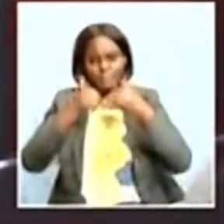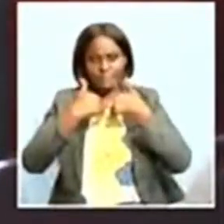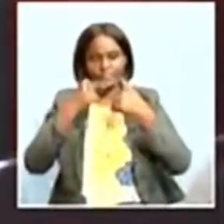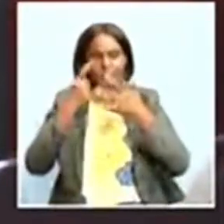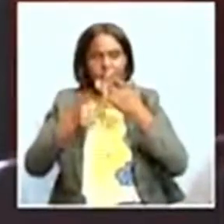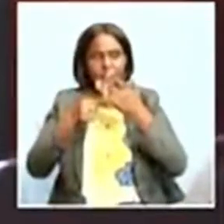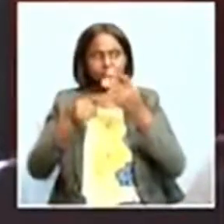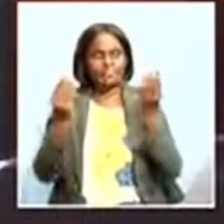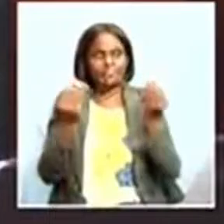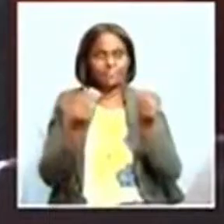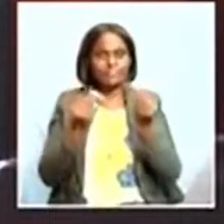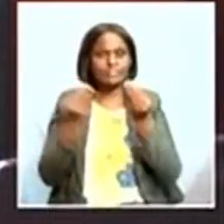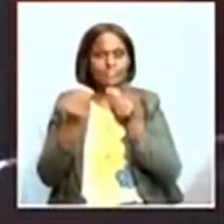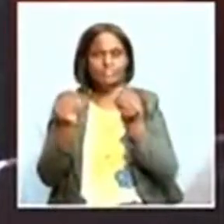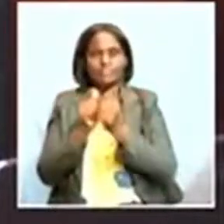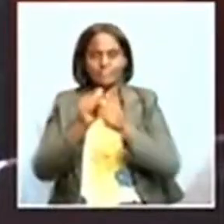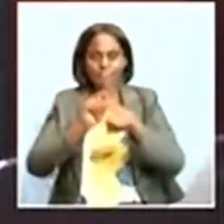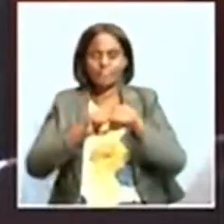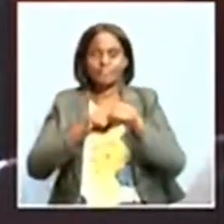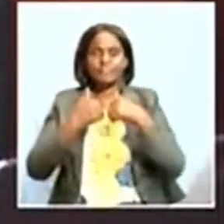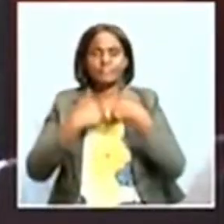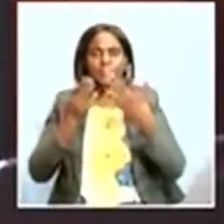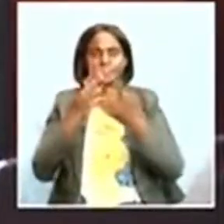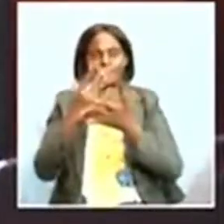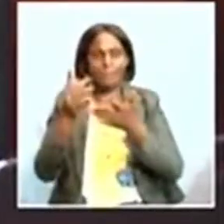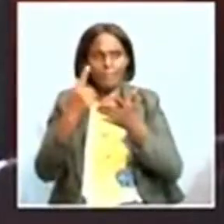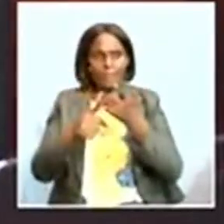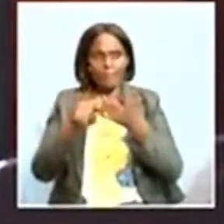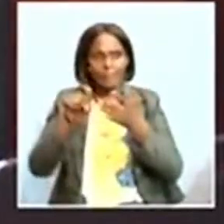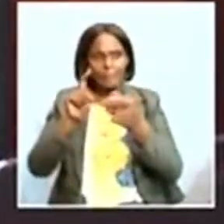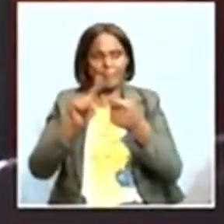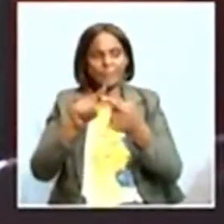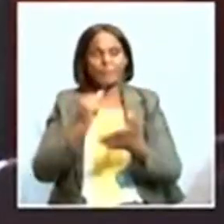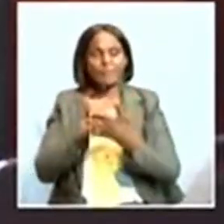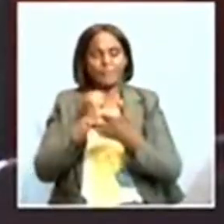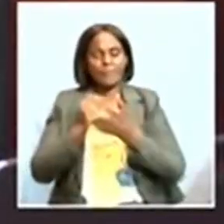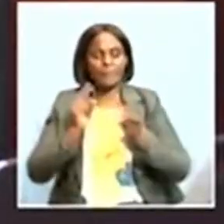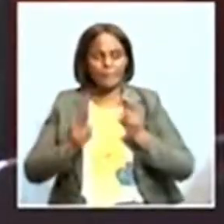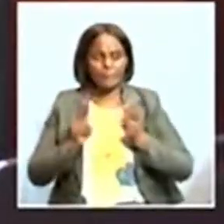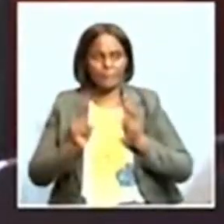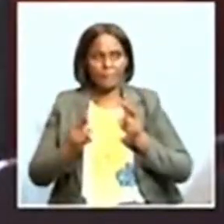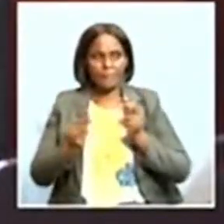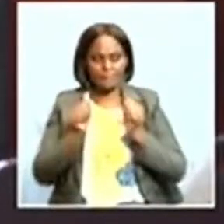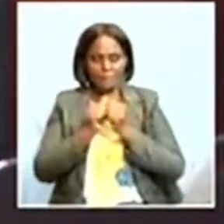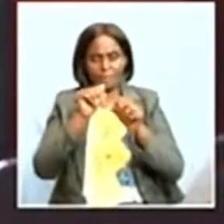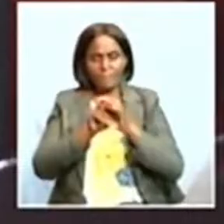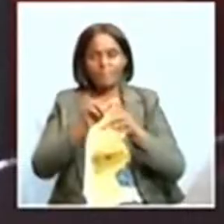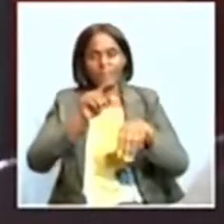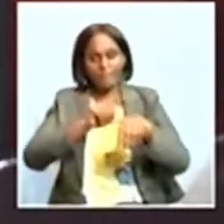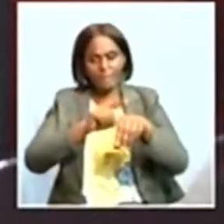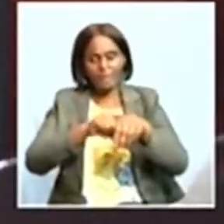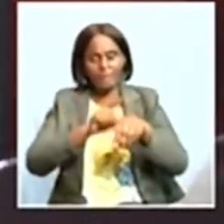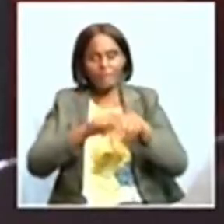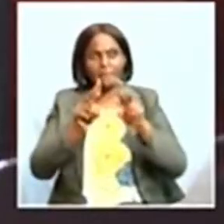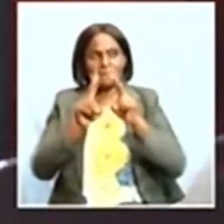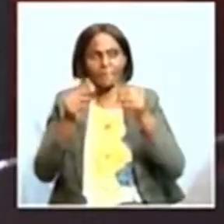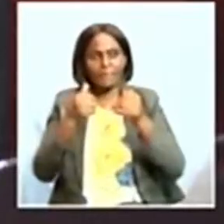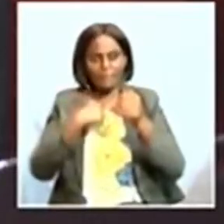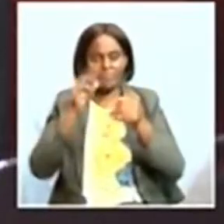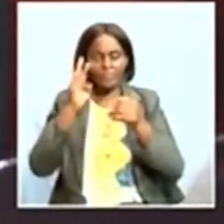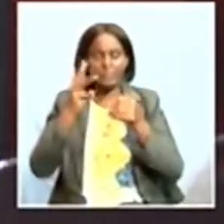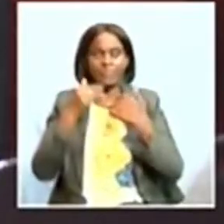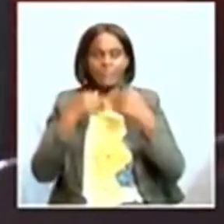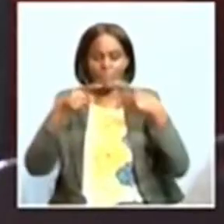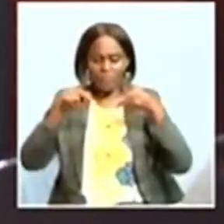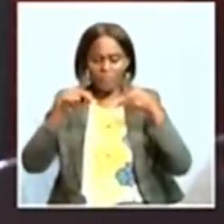are constrained in terms of time. There is something that needs to be done quickly within a specified time. So I